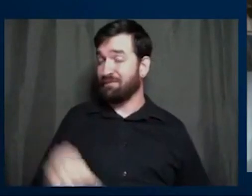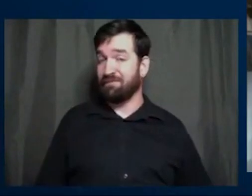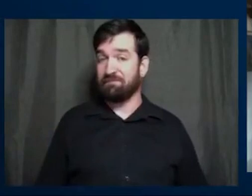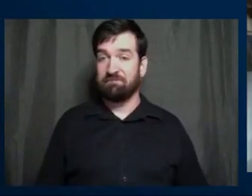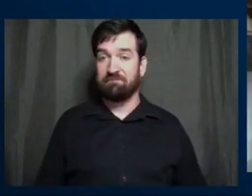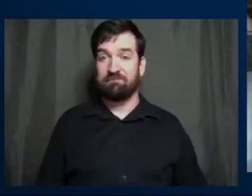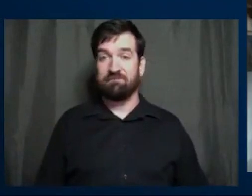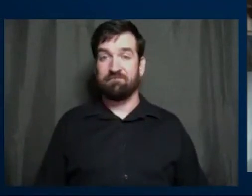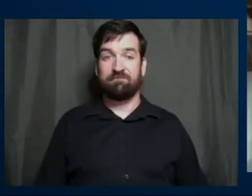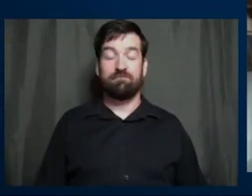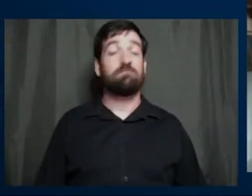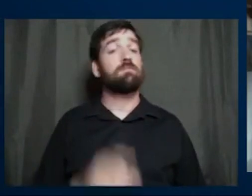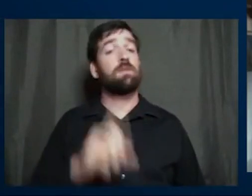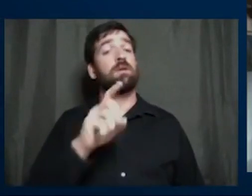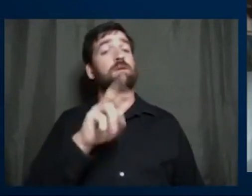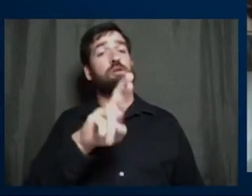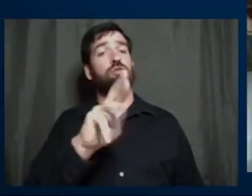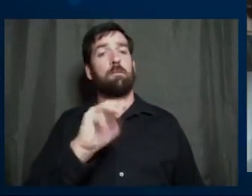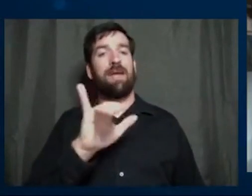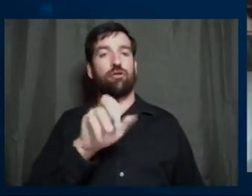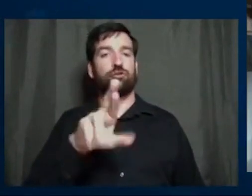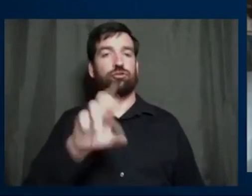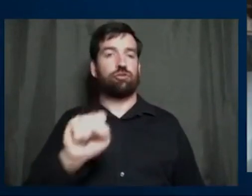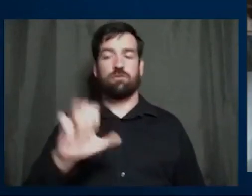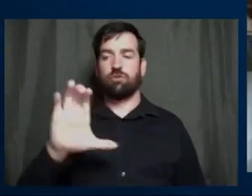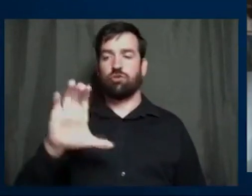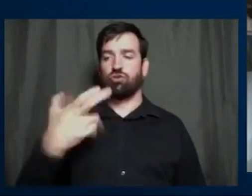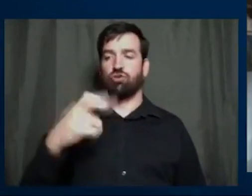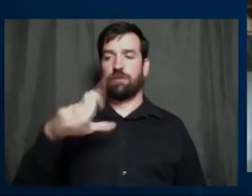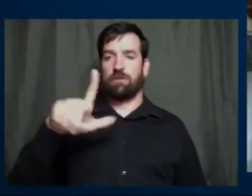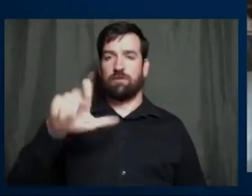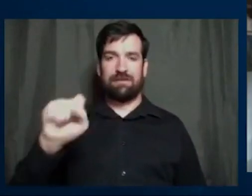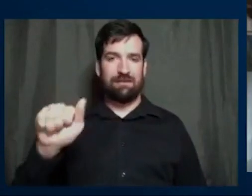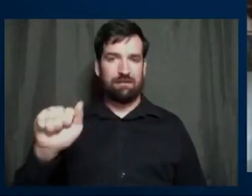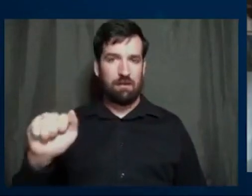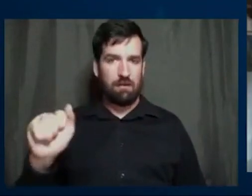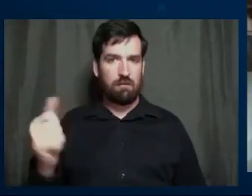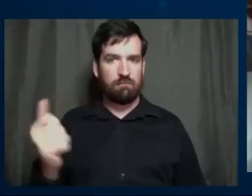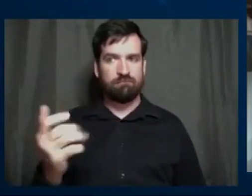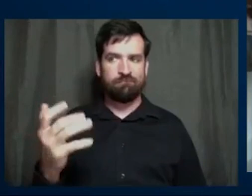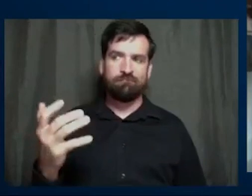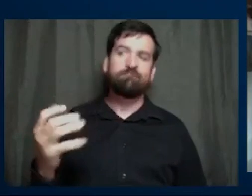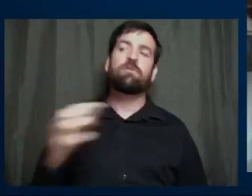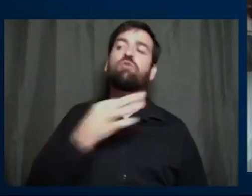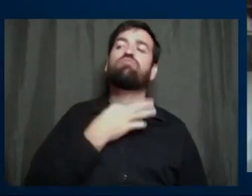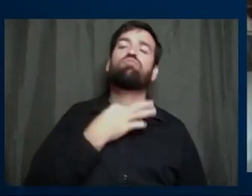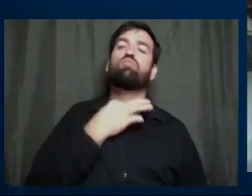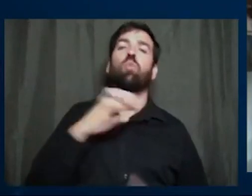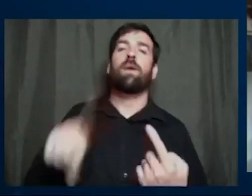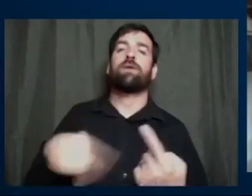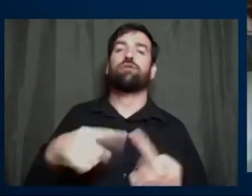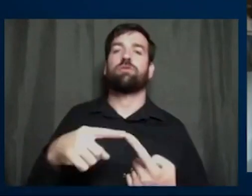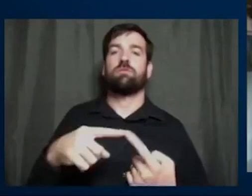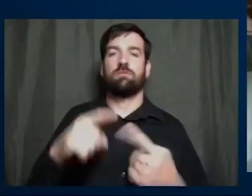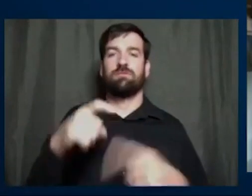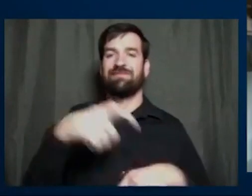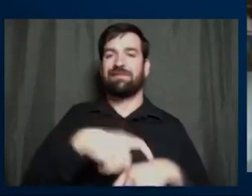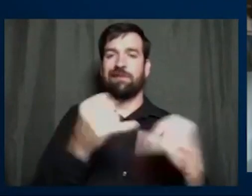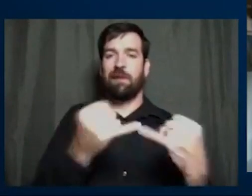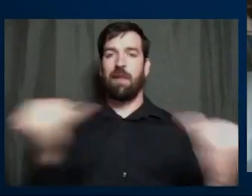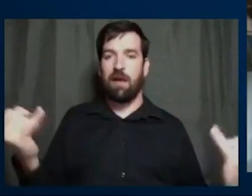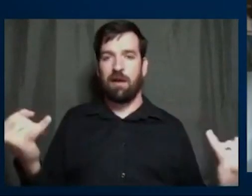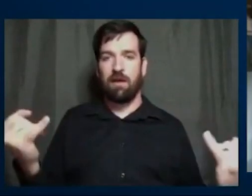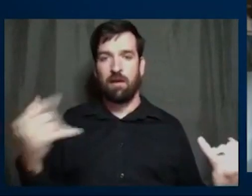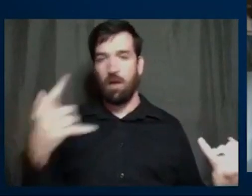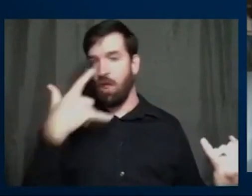Dr. Myers, Chelsea has a question, and I know several people like to get this update on when the timeline, or what the timeline is going to look